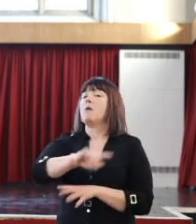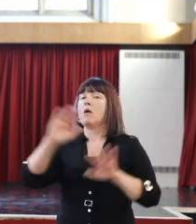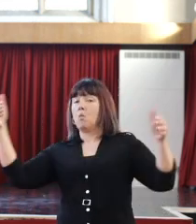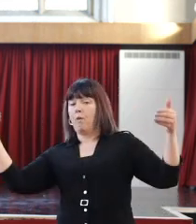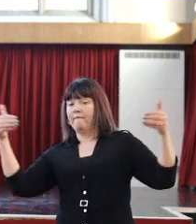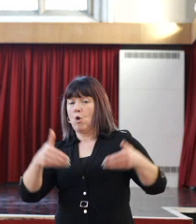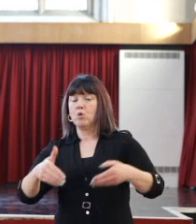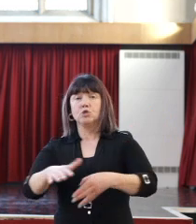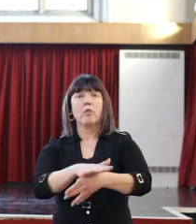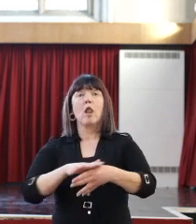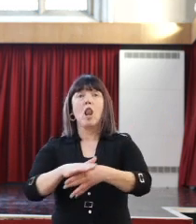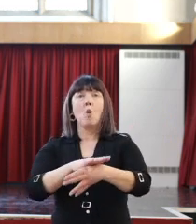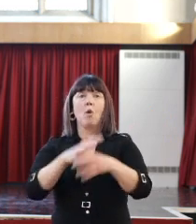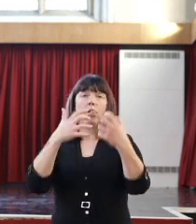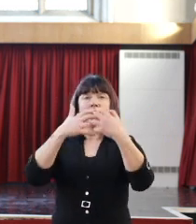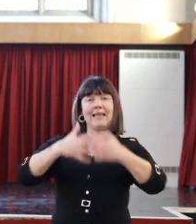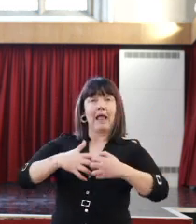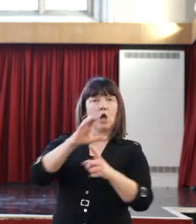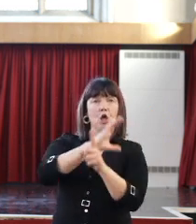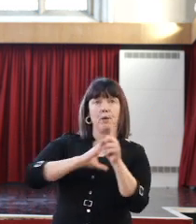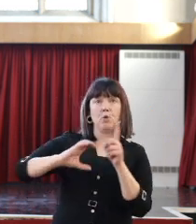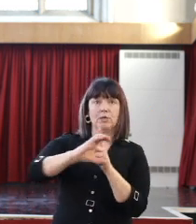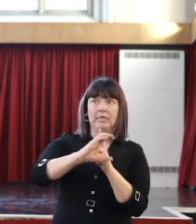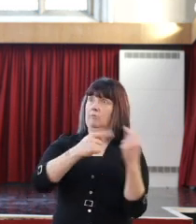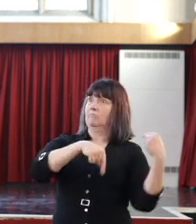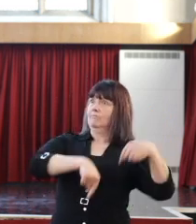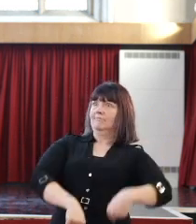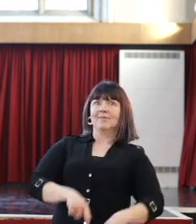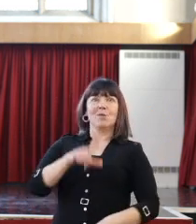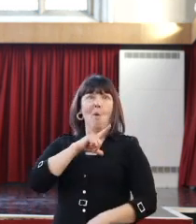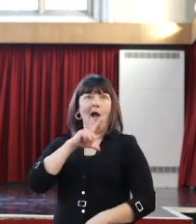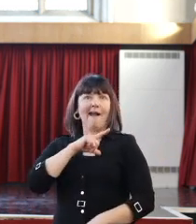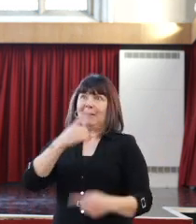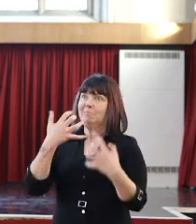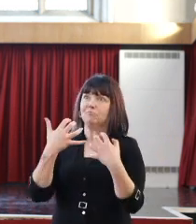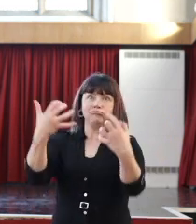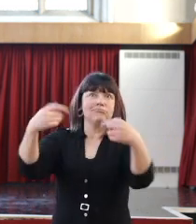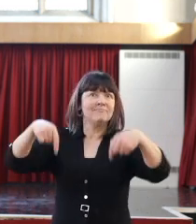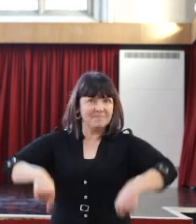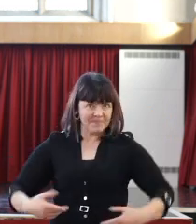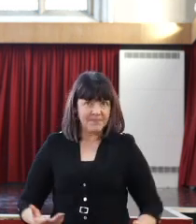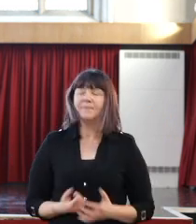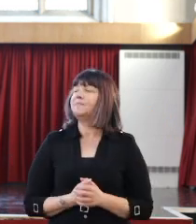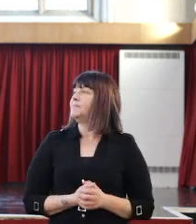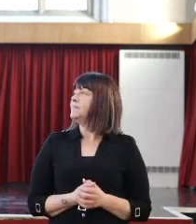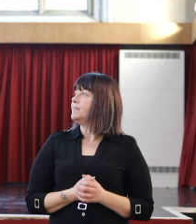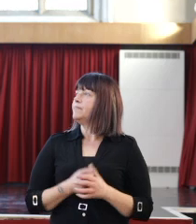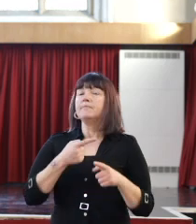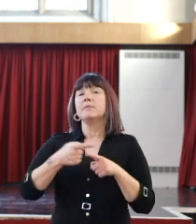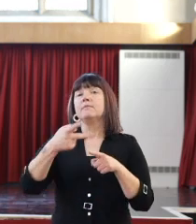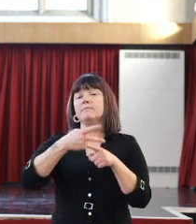which is why we're here, to say hi. In the next few weeks, we're going to be unveiling